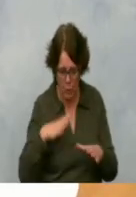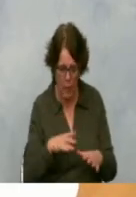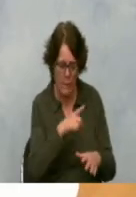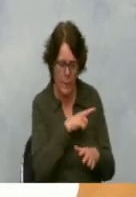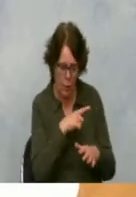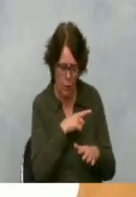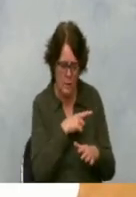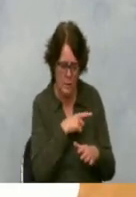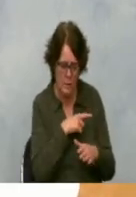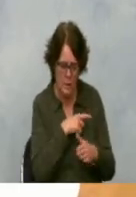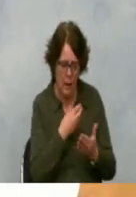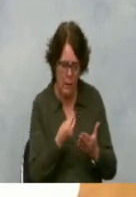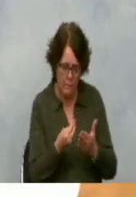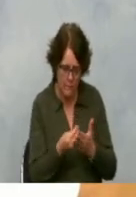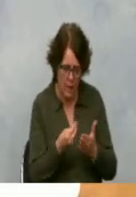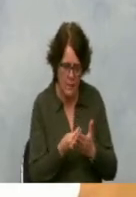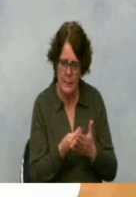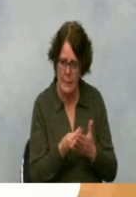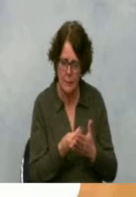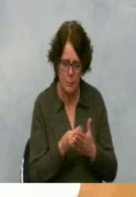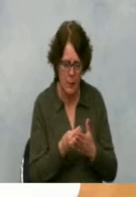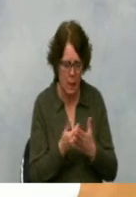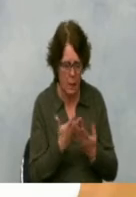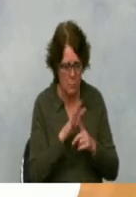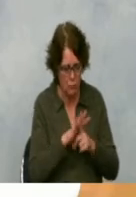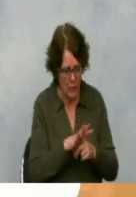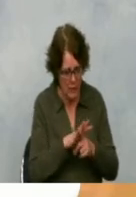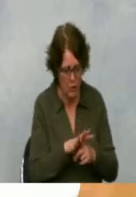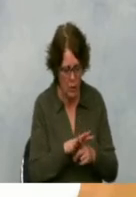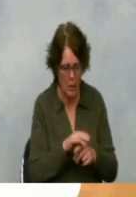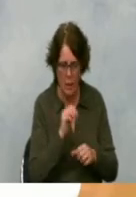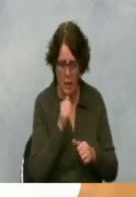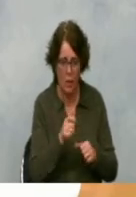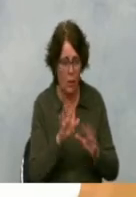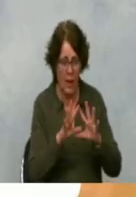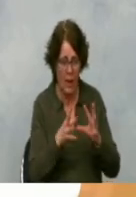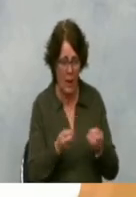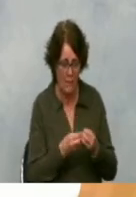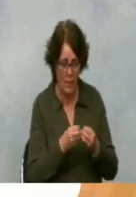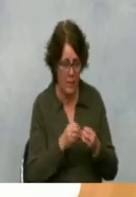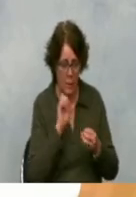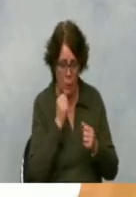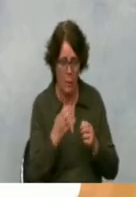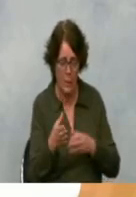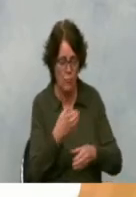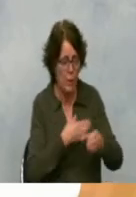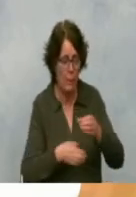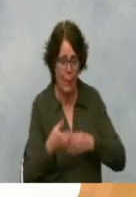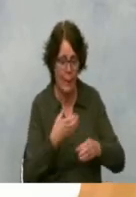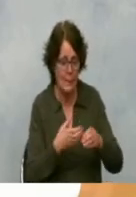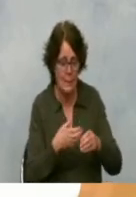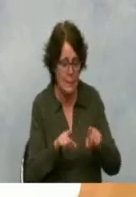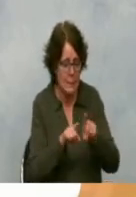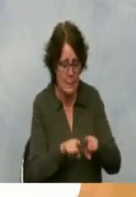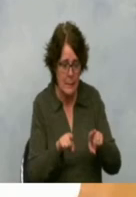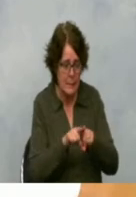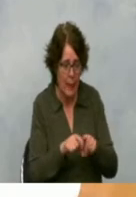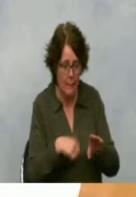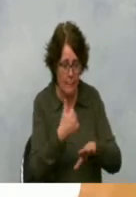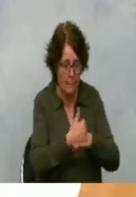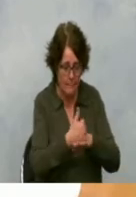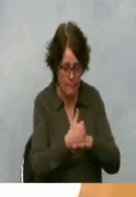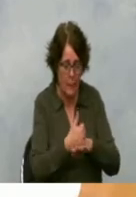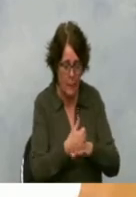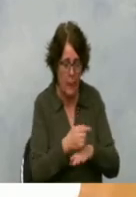on expenditure. Not everything is going to be able to be replaced on a like-for-like basis. We may be in a position